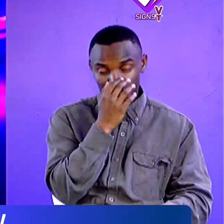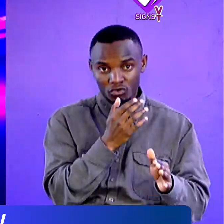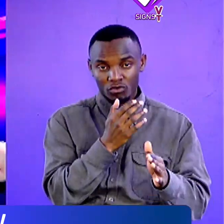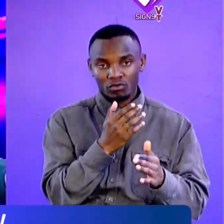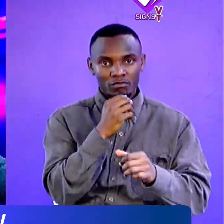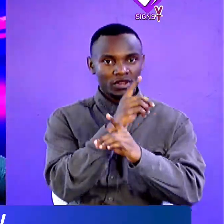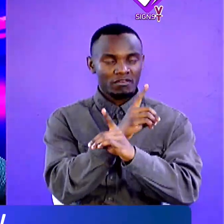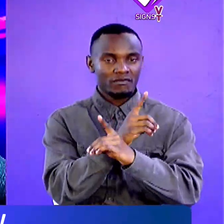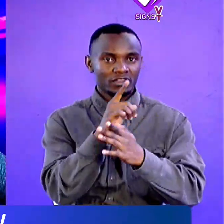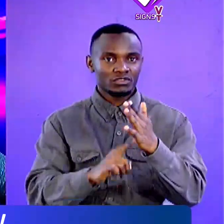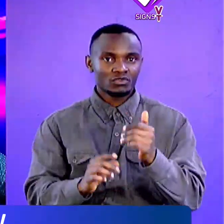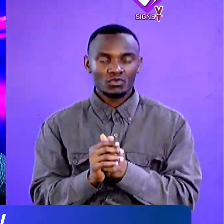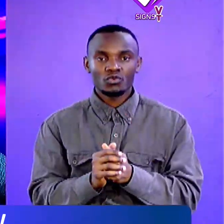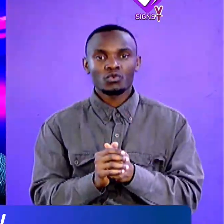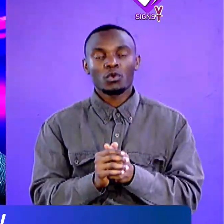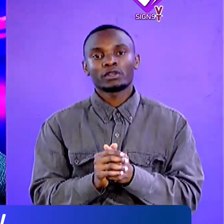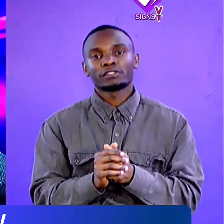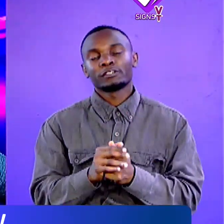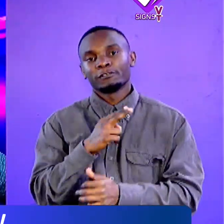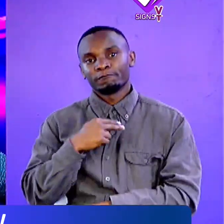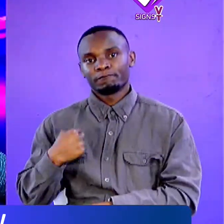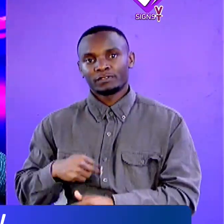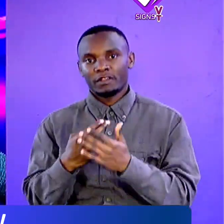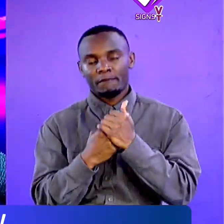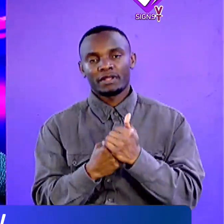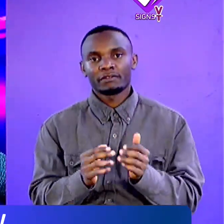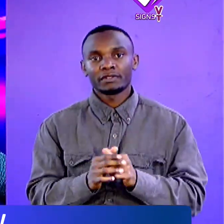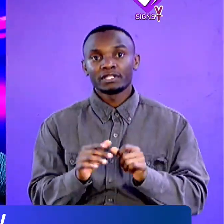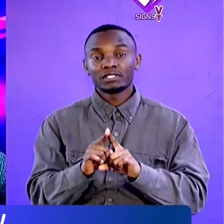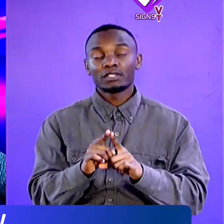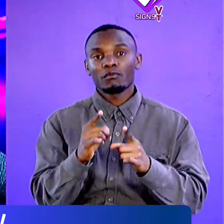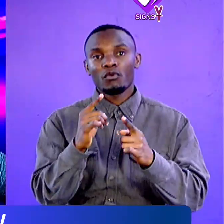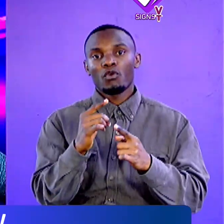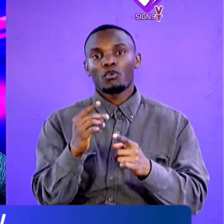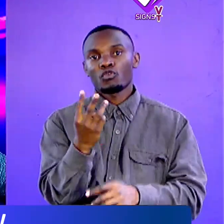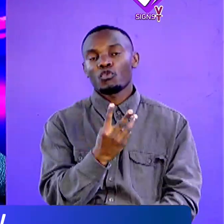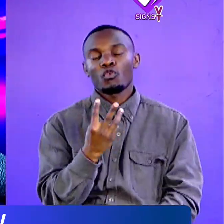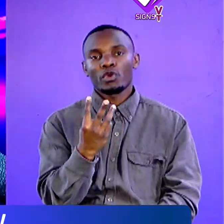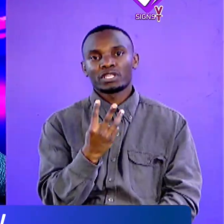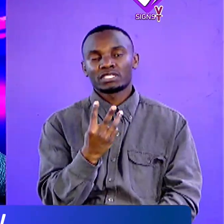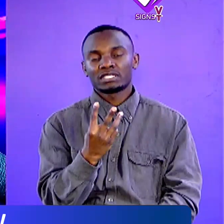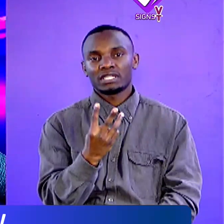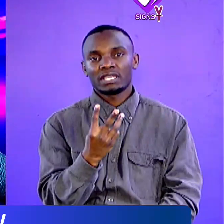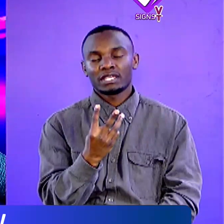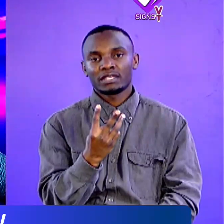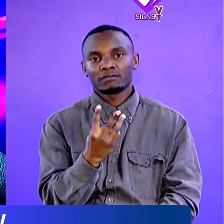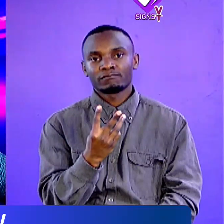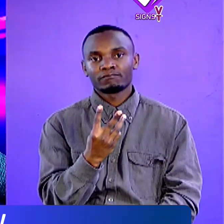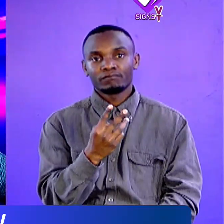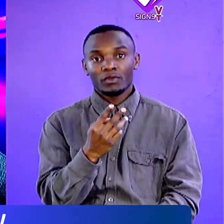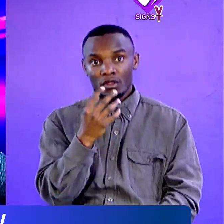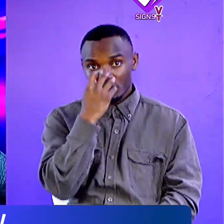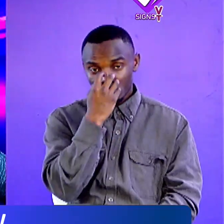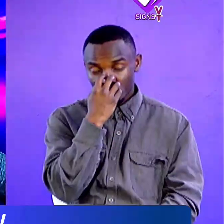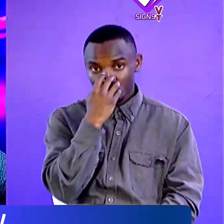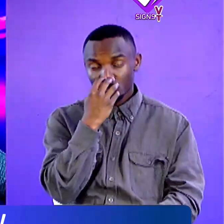President William Ruto on Wednesday announced that China has agreed to lift all tariffs on key Kenya agricultural